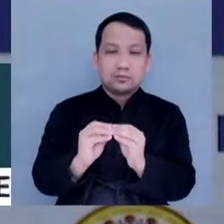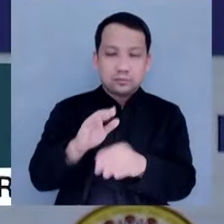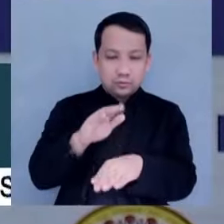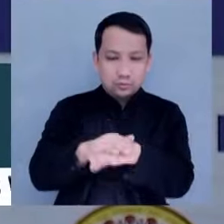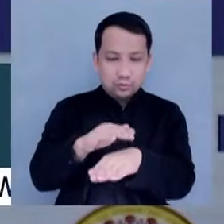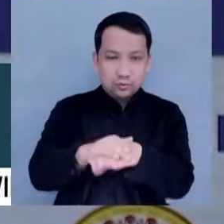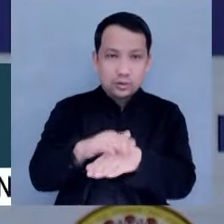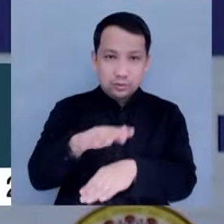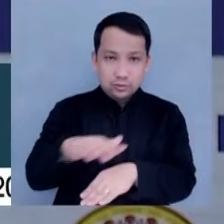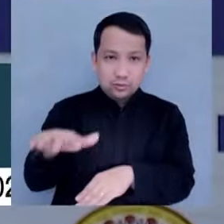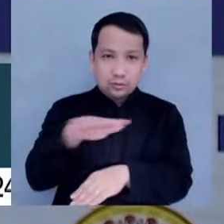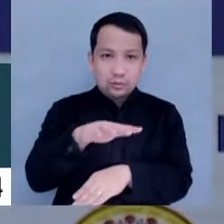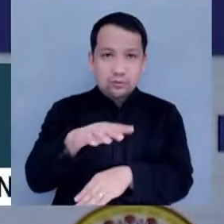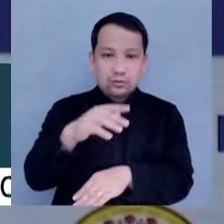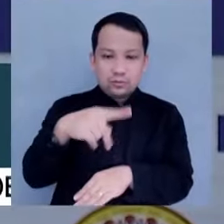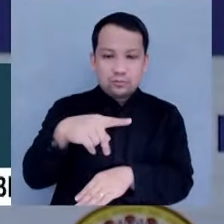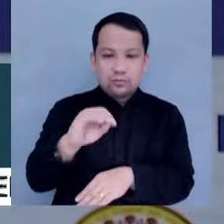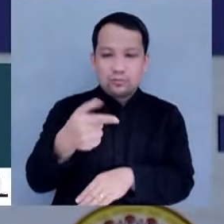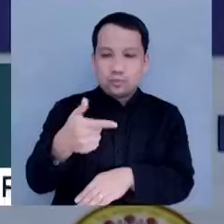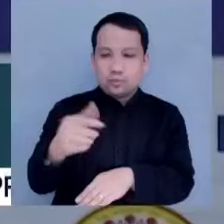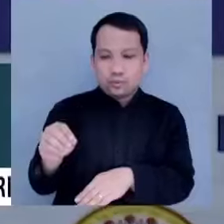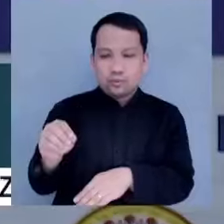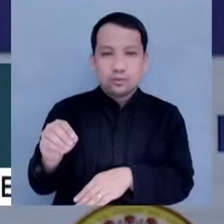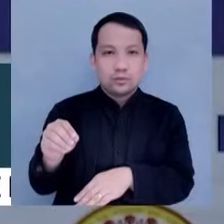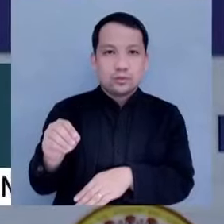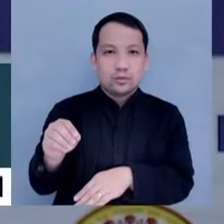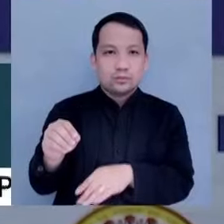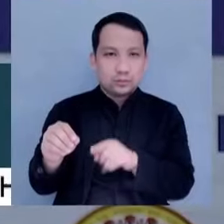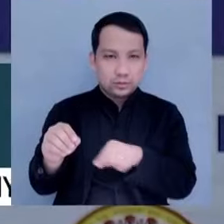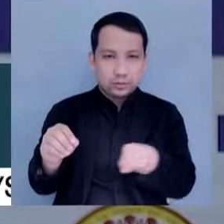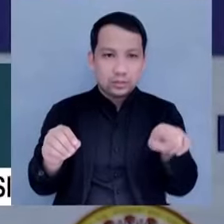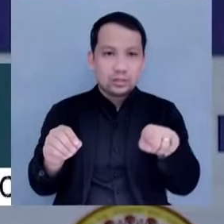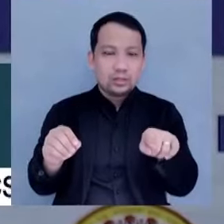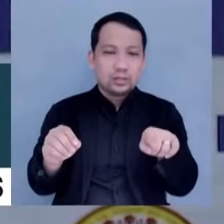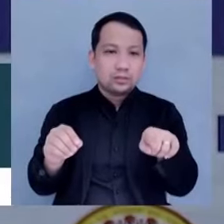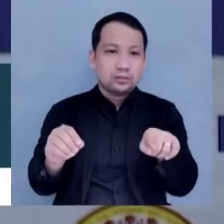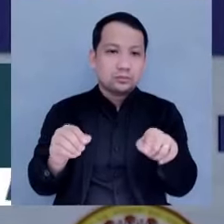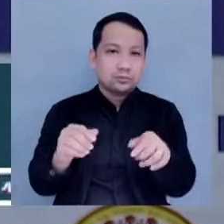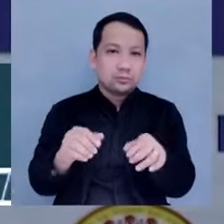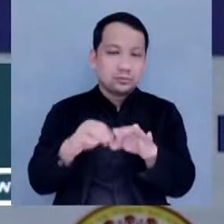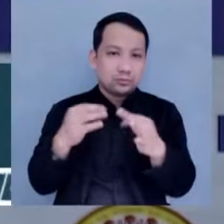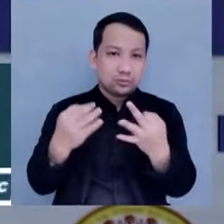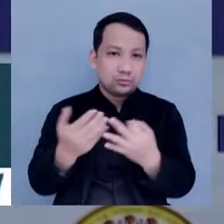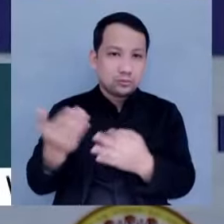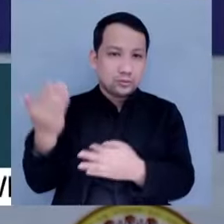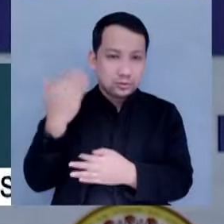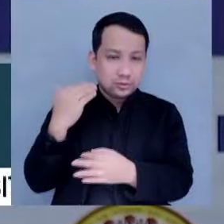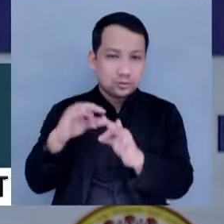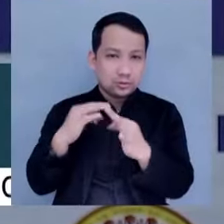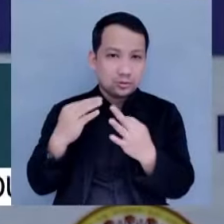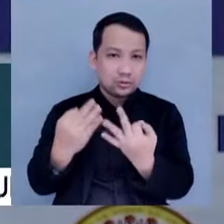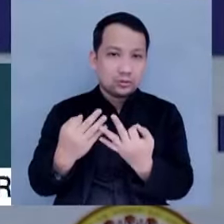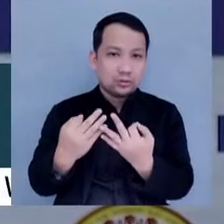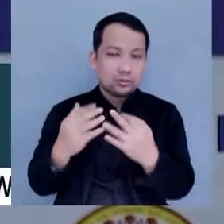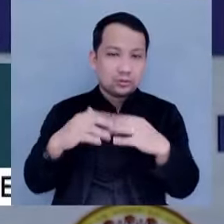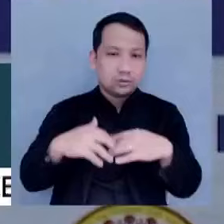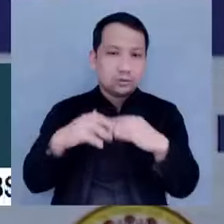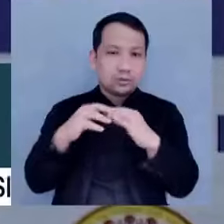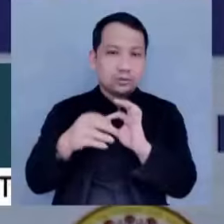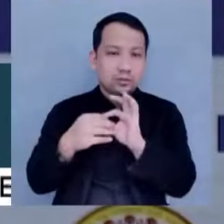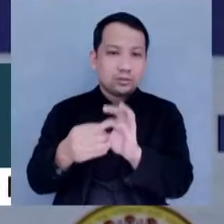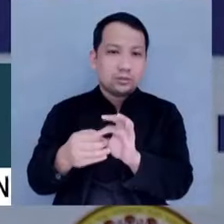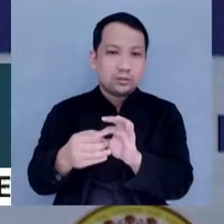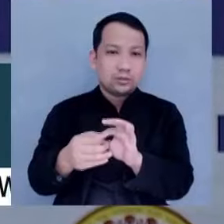Philippine offshore gaming operator, or Pogo Hub, in Island Grove, his family's former resort property in Cavite. He said the Cavite